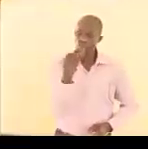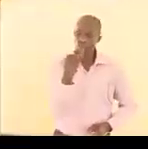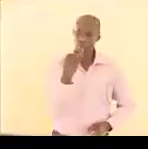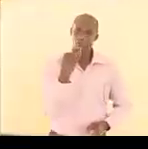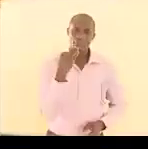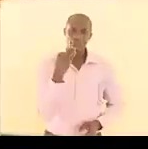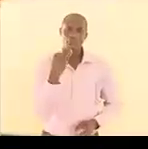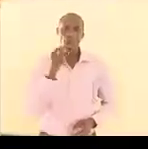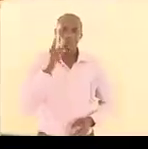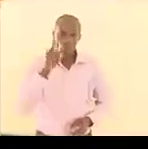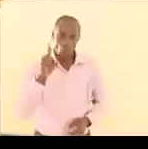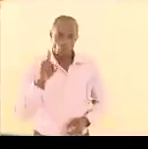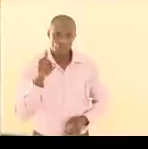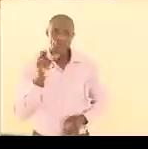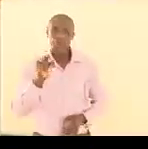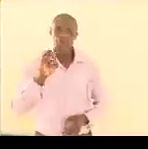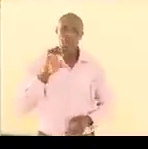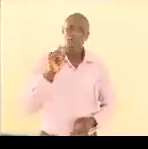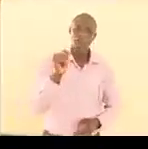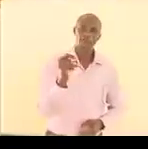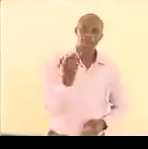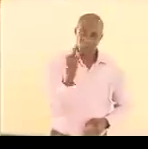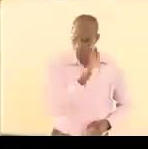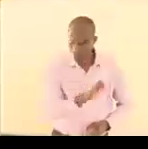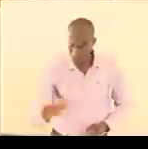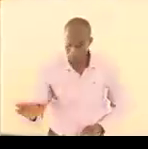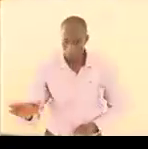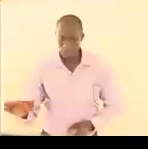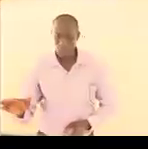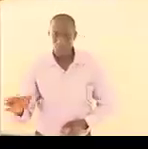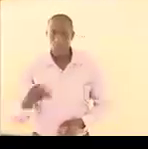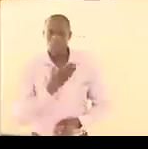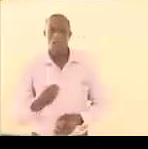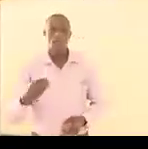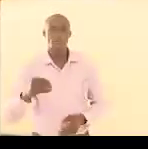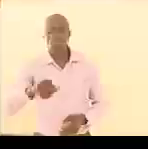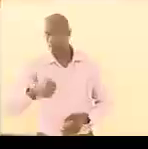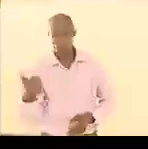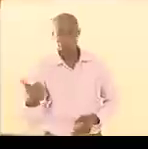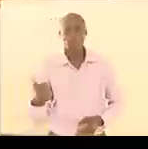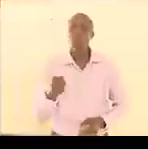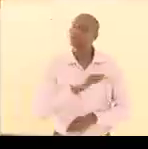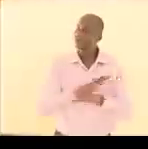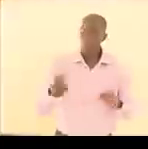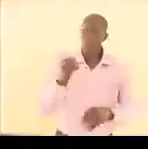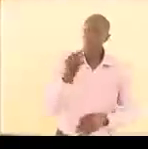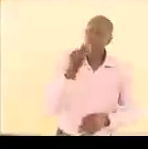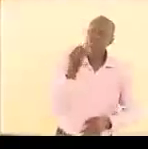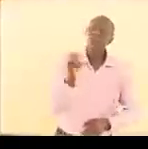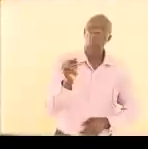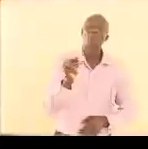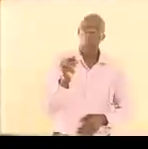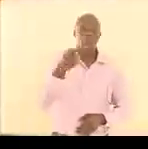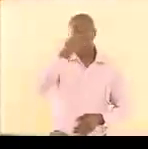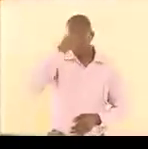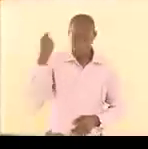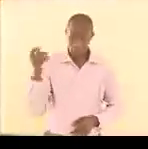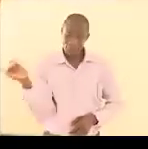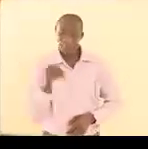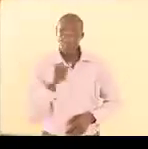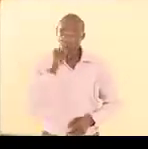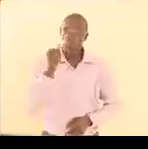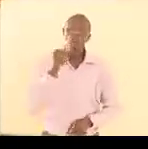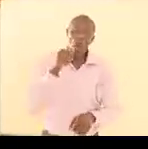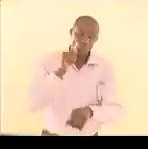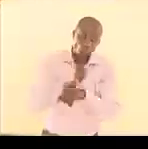would you feed one set of your children? If you are a family person, set of your children, and that set of your children, you don't feed them